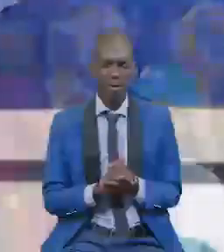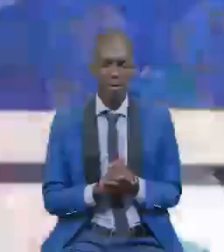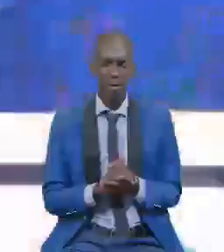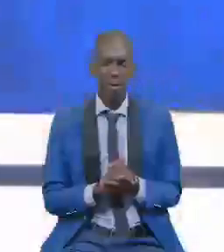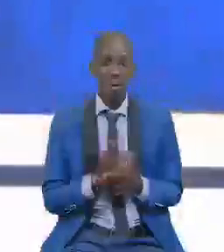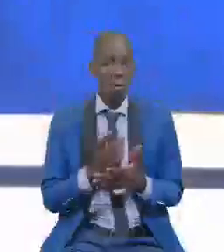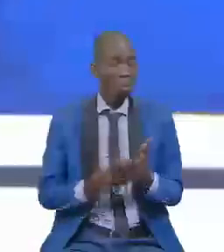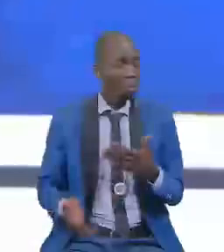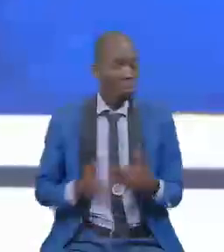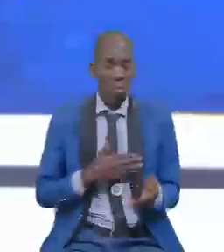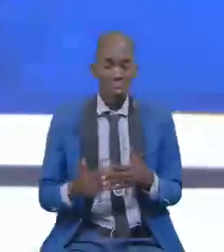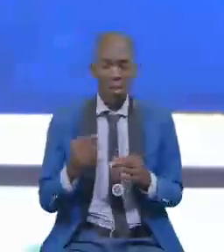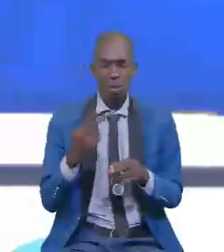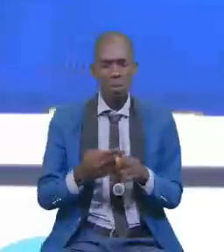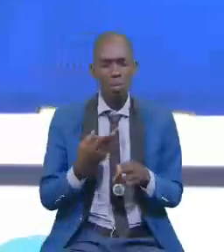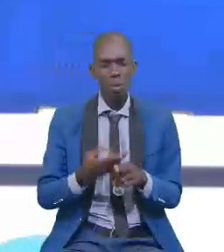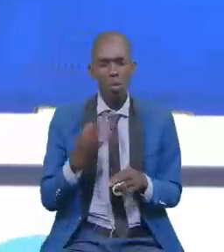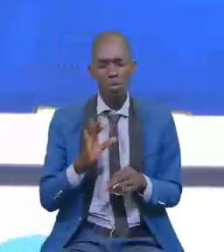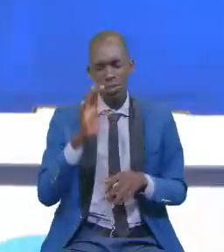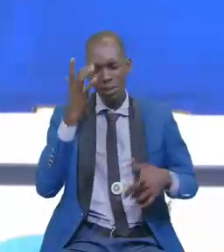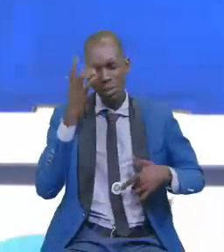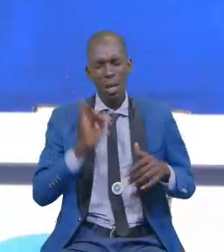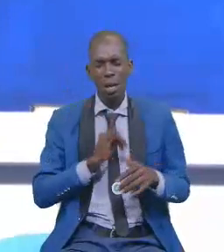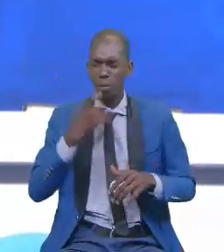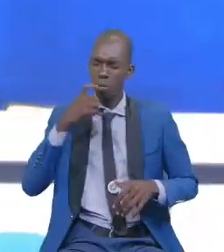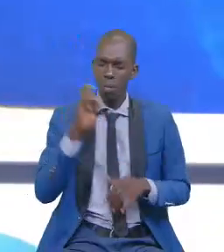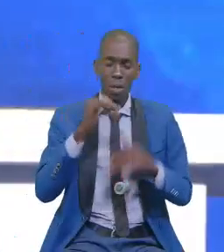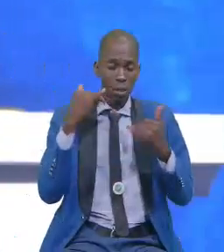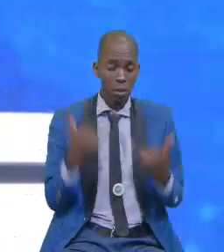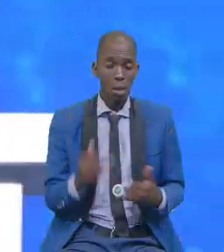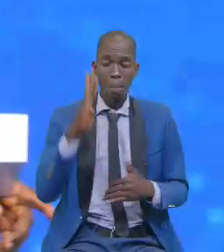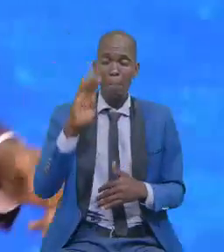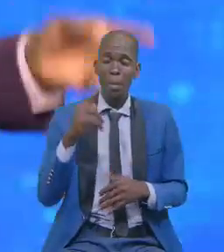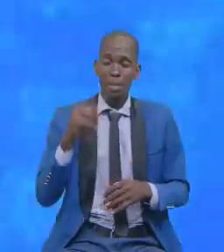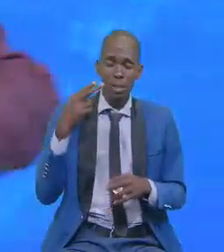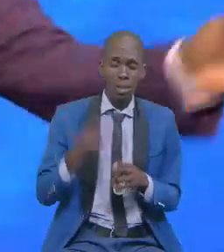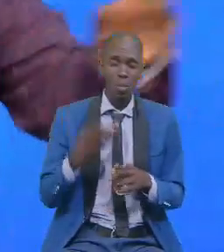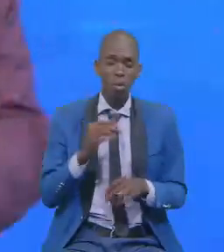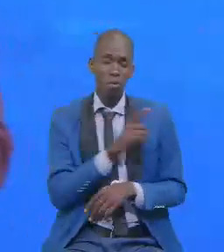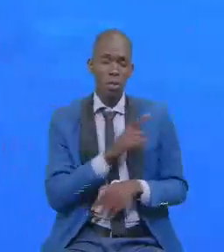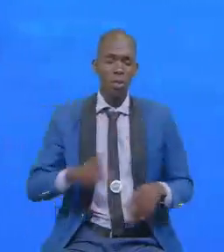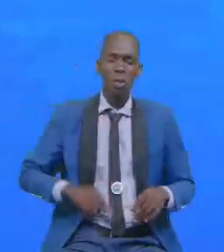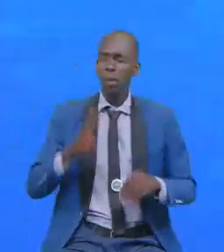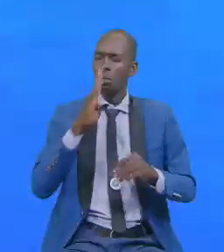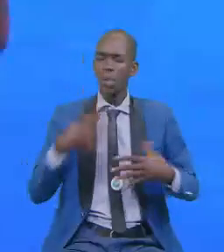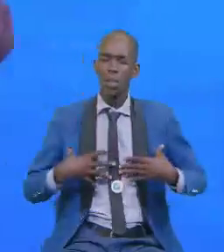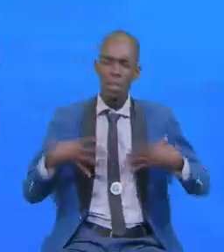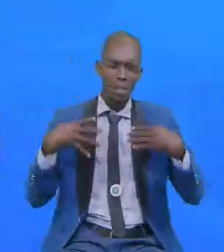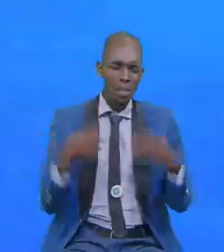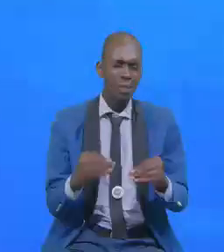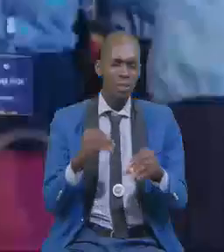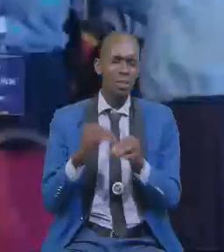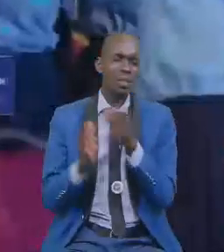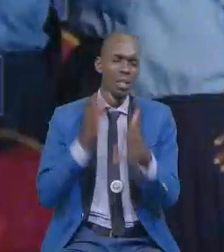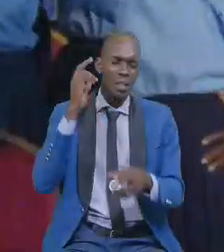Whatever the name of the sickness, I command now, by the name of the Lord, be healed in